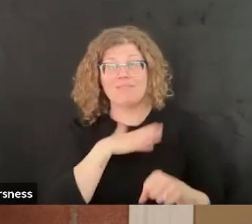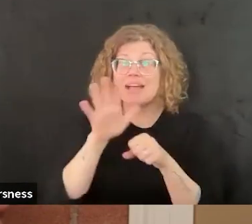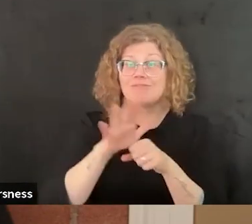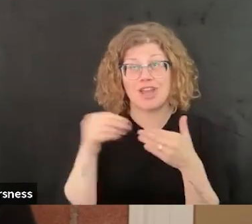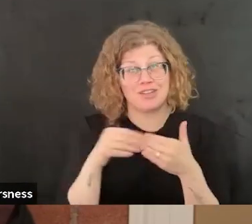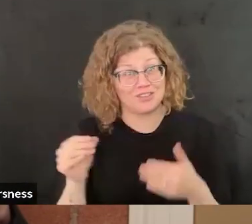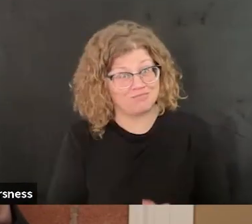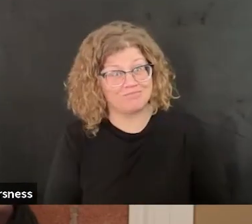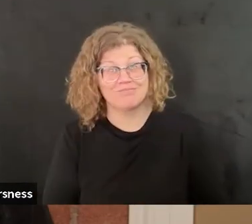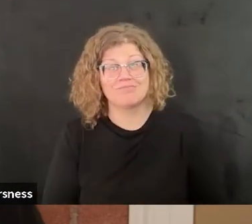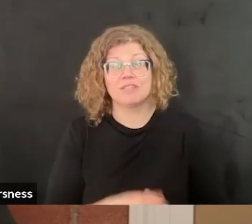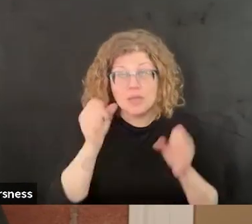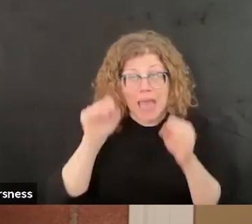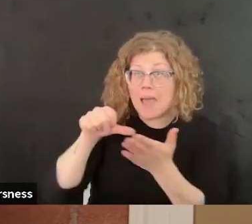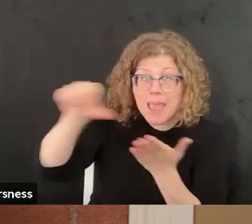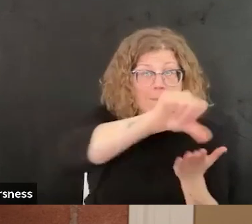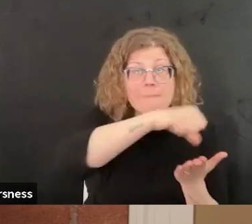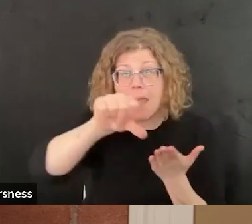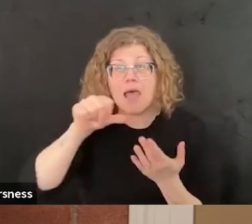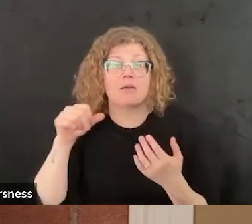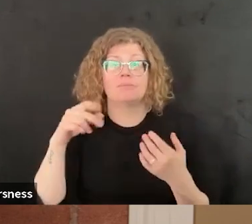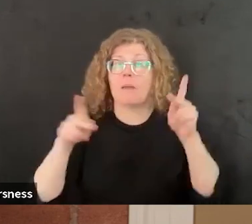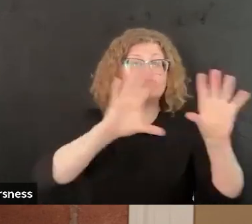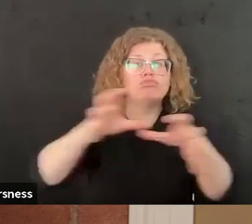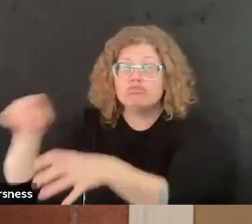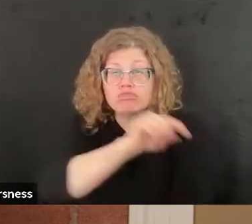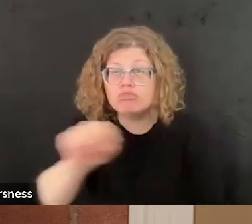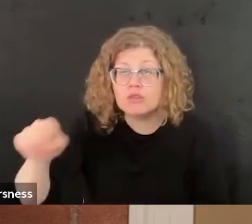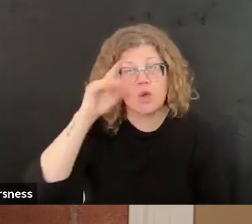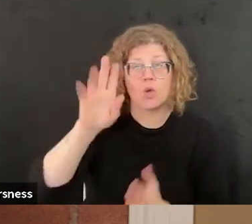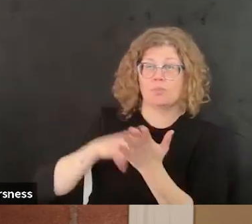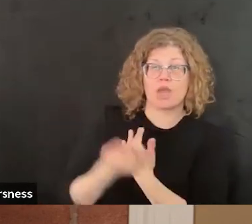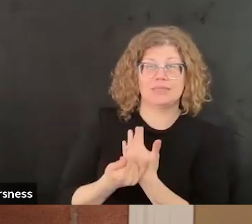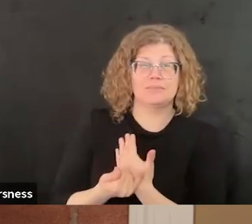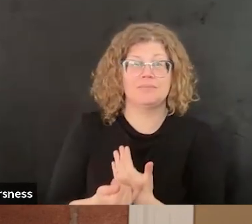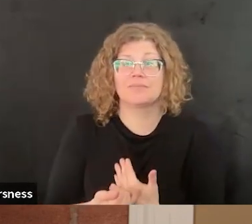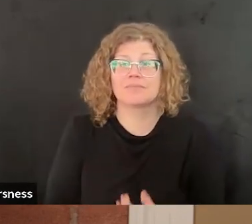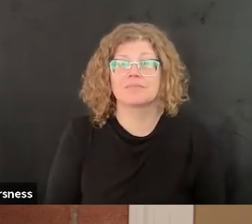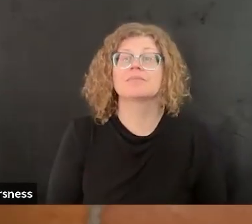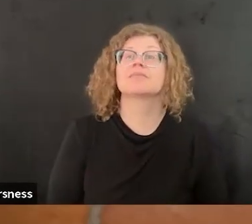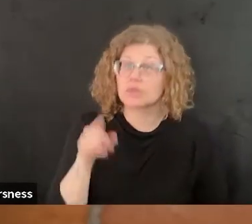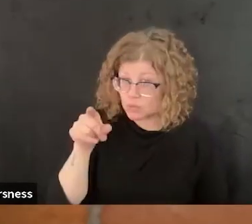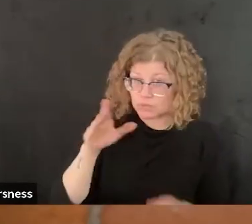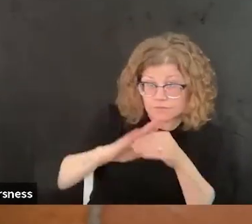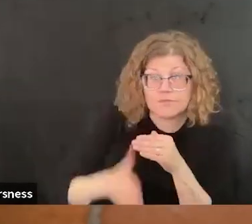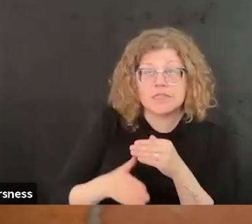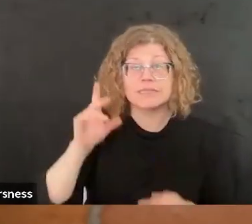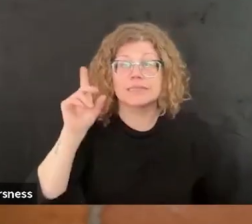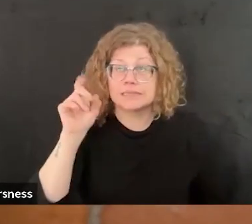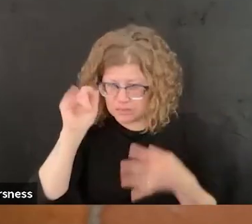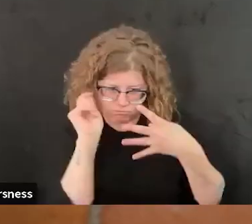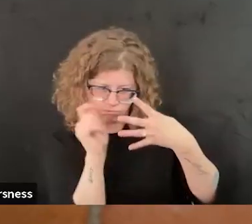the funds up front in order to pay who you're going to need to pay as a part of your project. When you get your